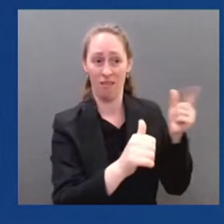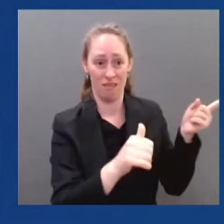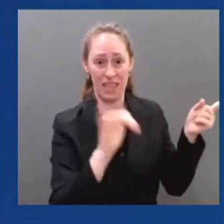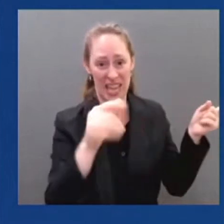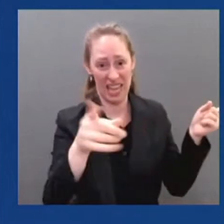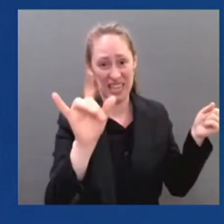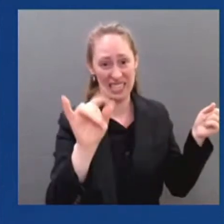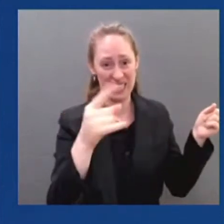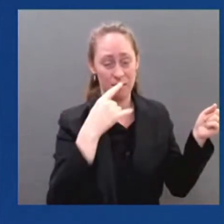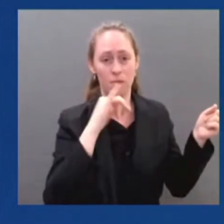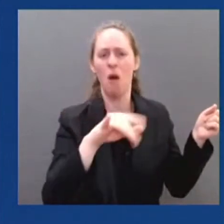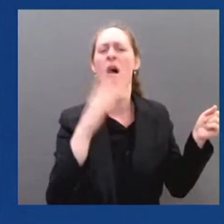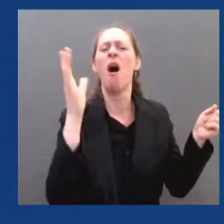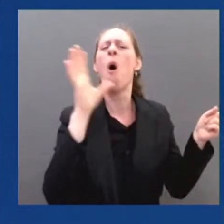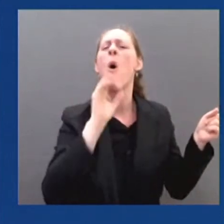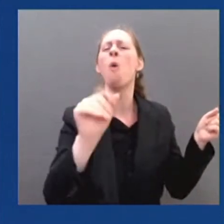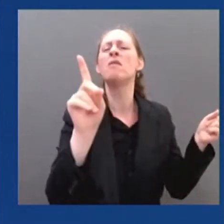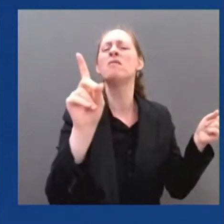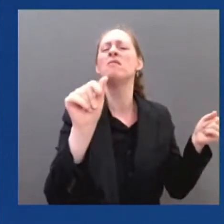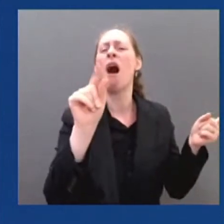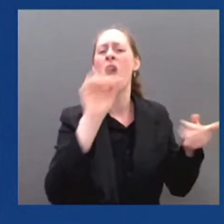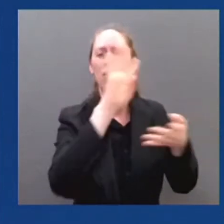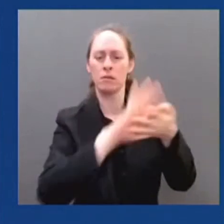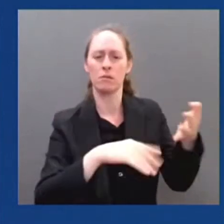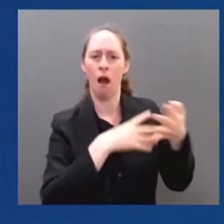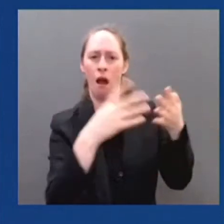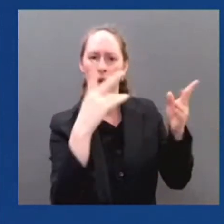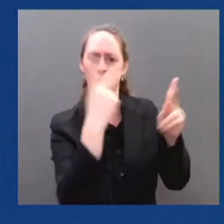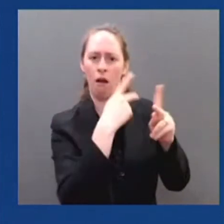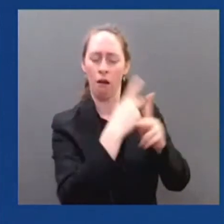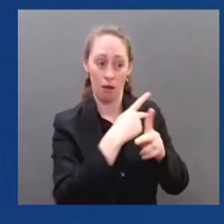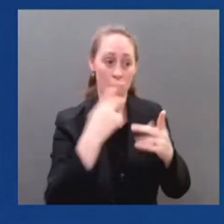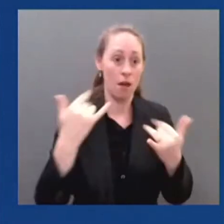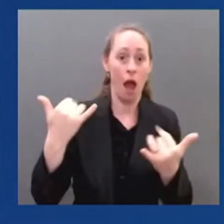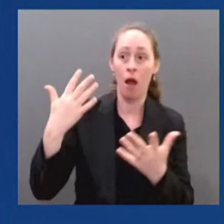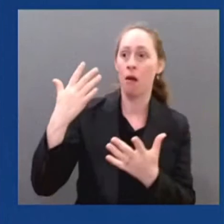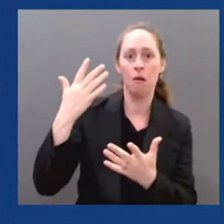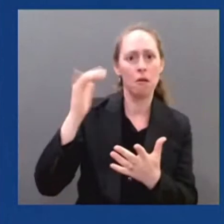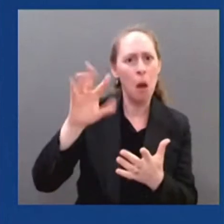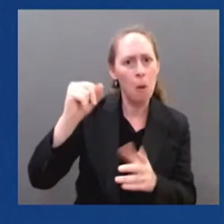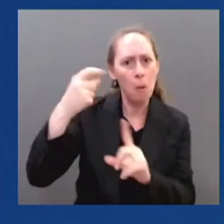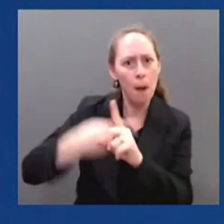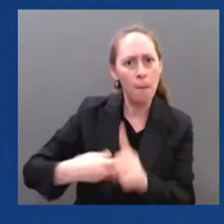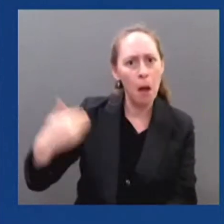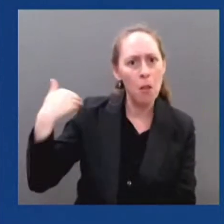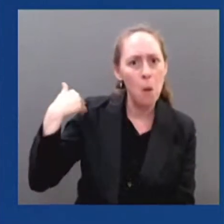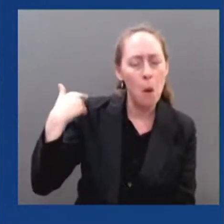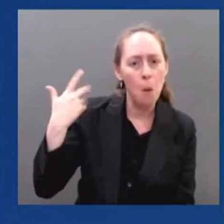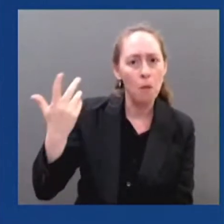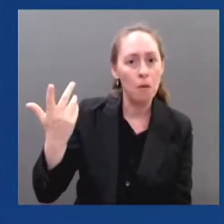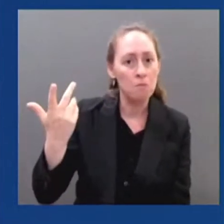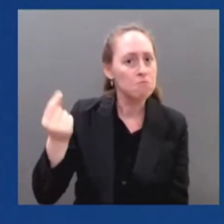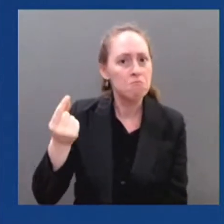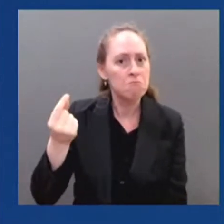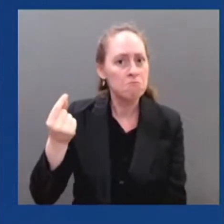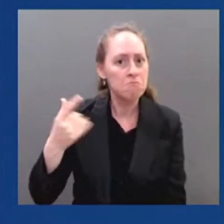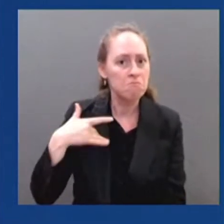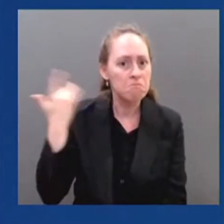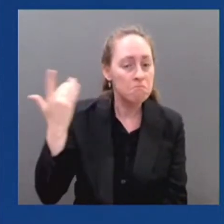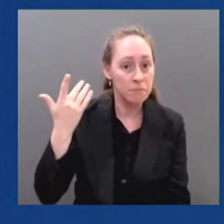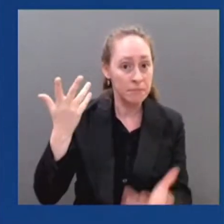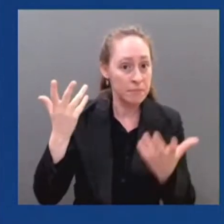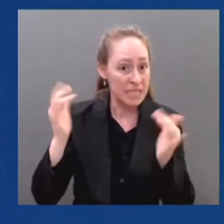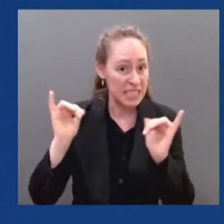now, more than a month later, you have an update or a revision on the forecast for the fall and winter, or does the 100 million new infections